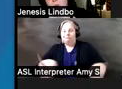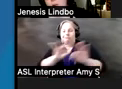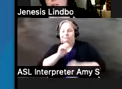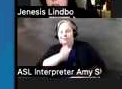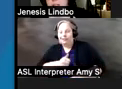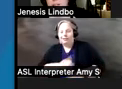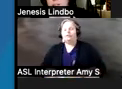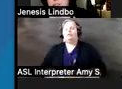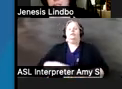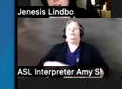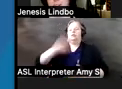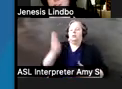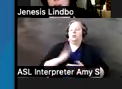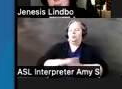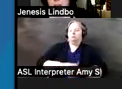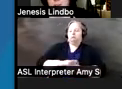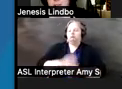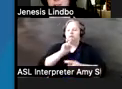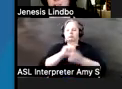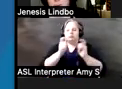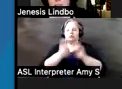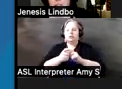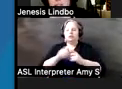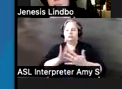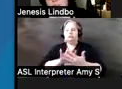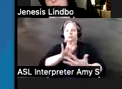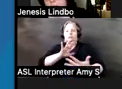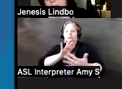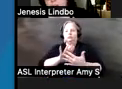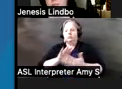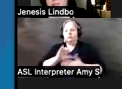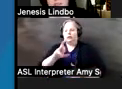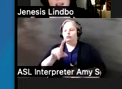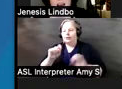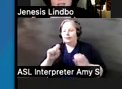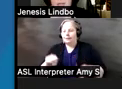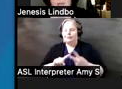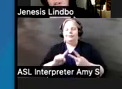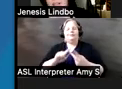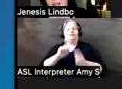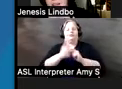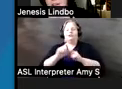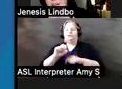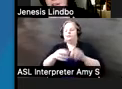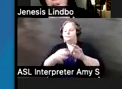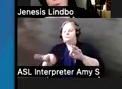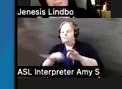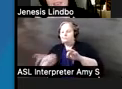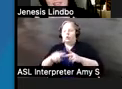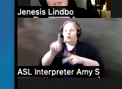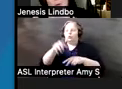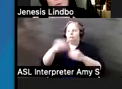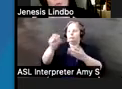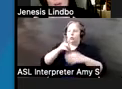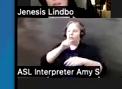It's low pressure. You can change the contrast. You can change subtitles, have speaker indicator with